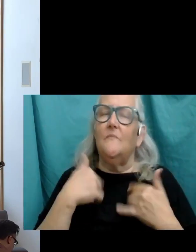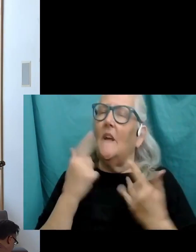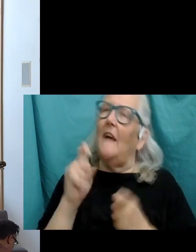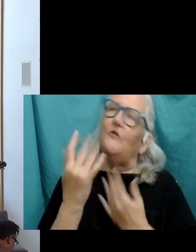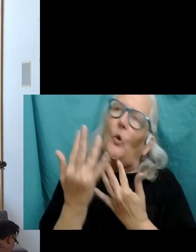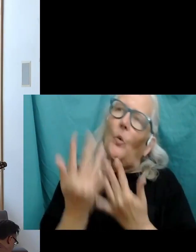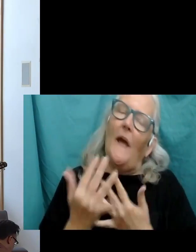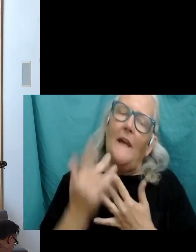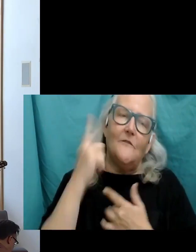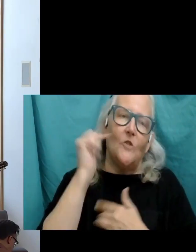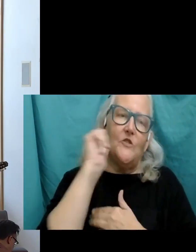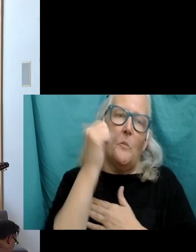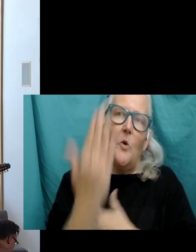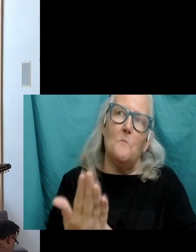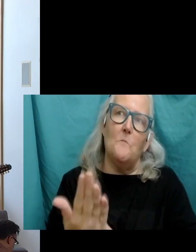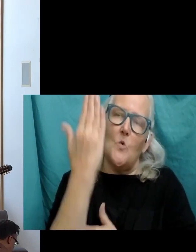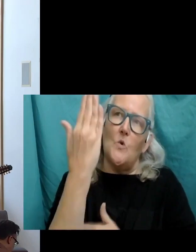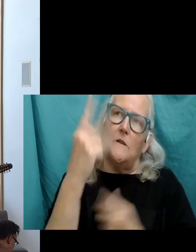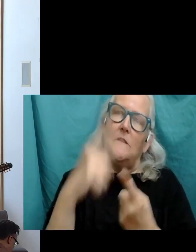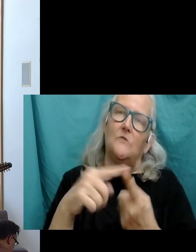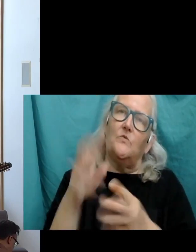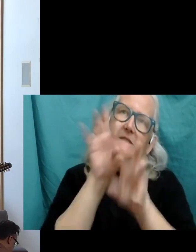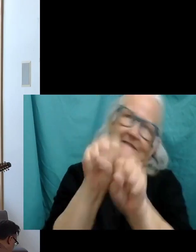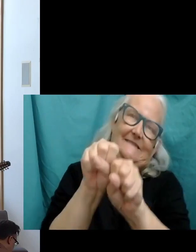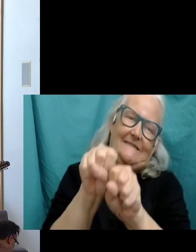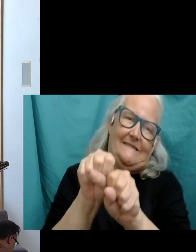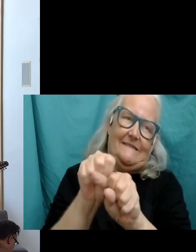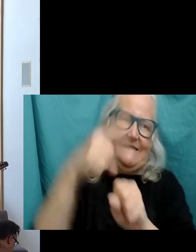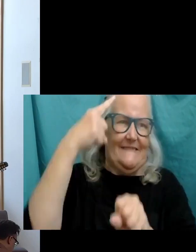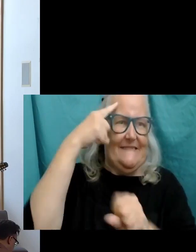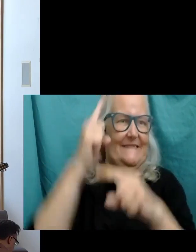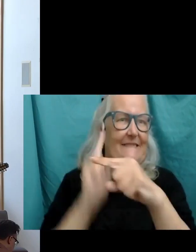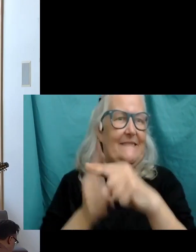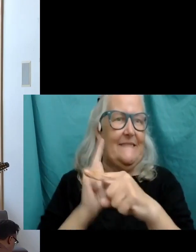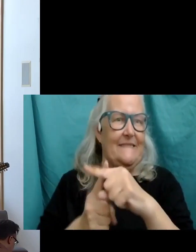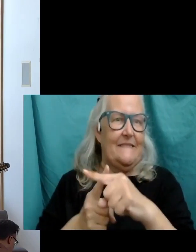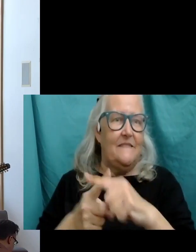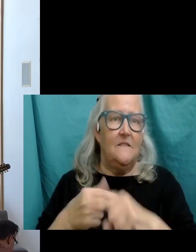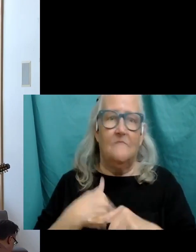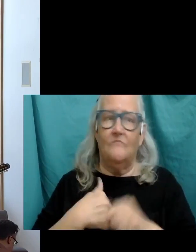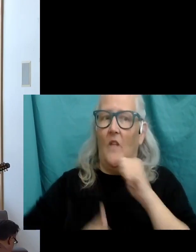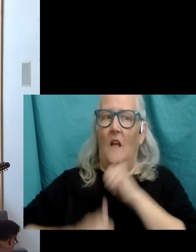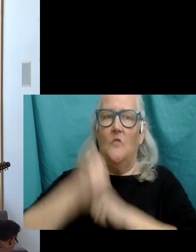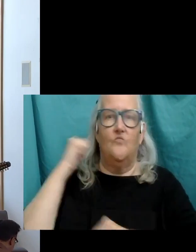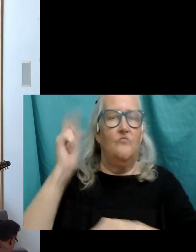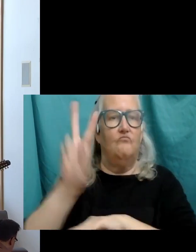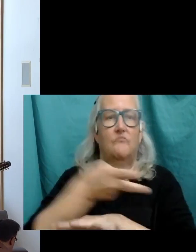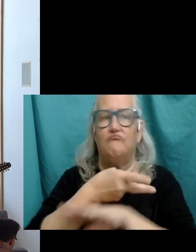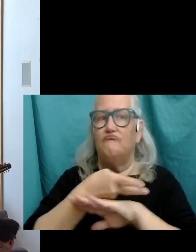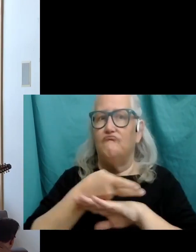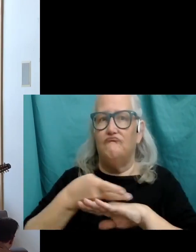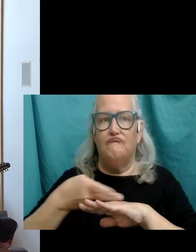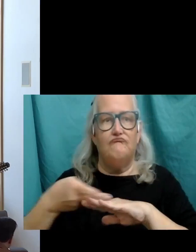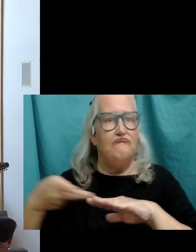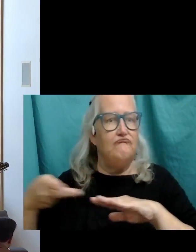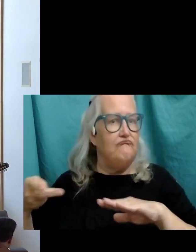to hold. I will not lie me down, this